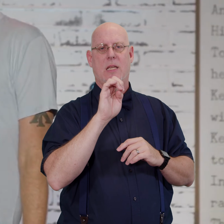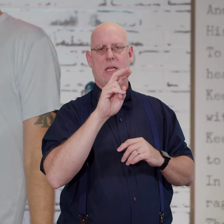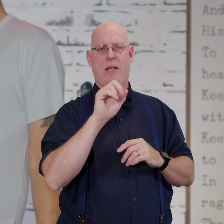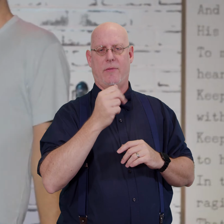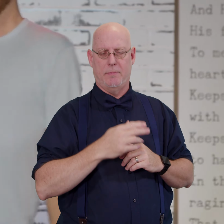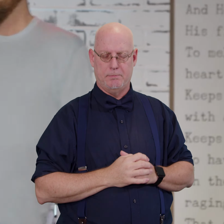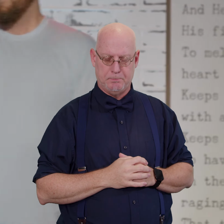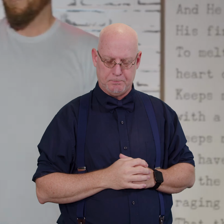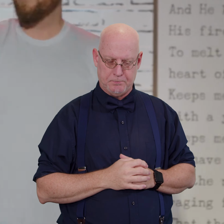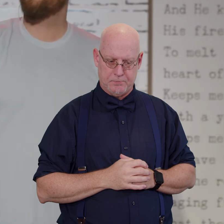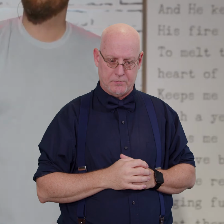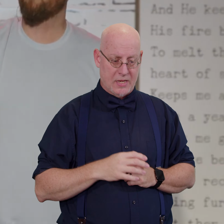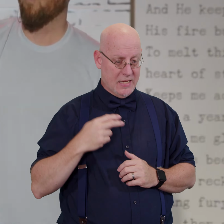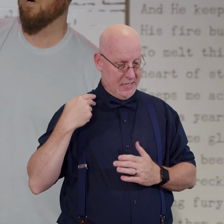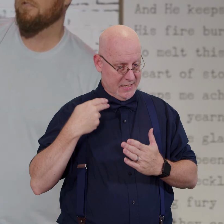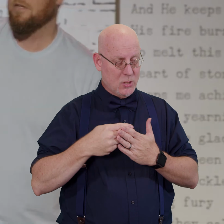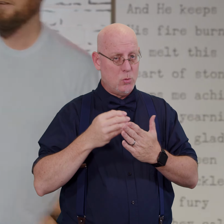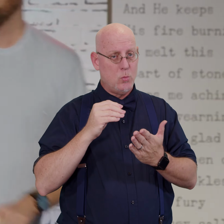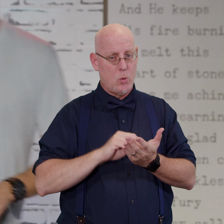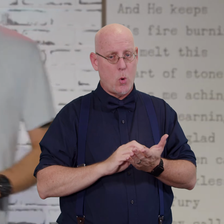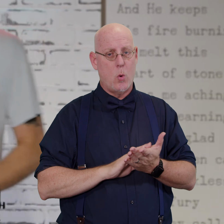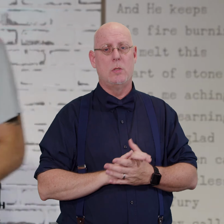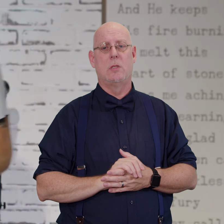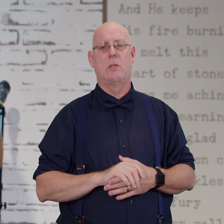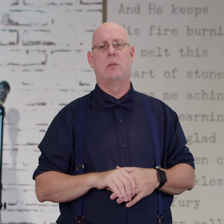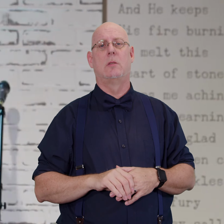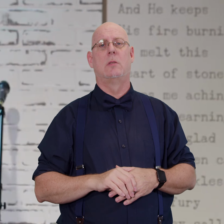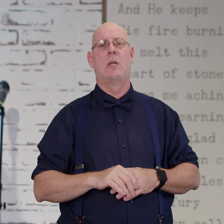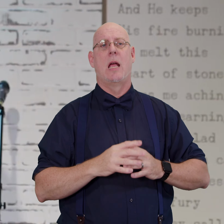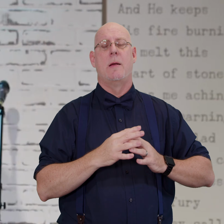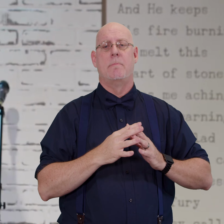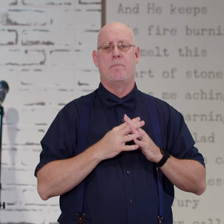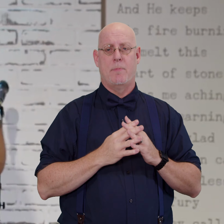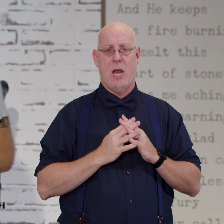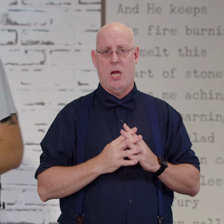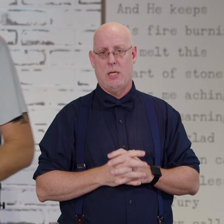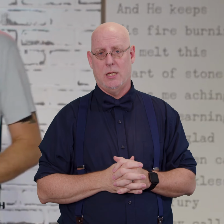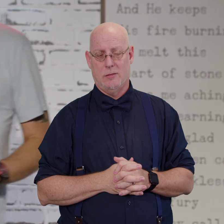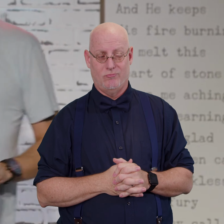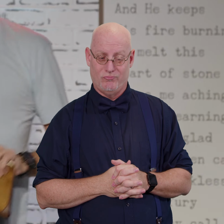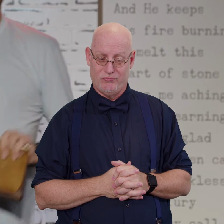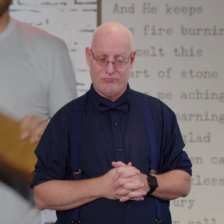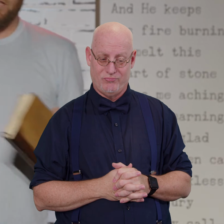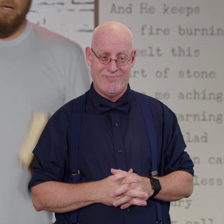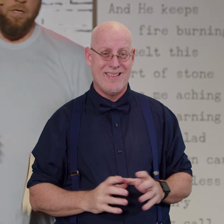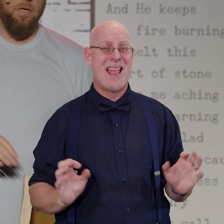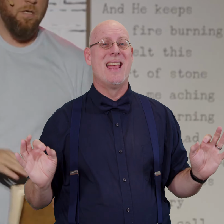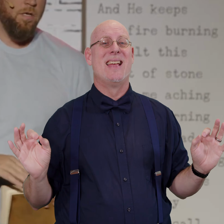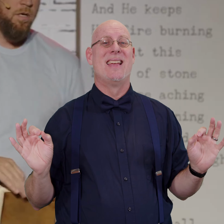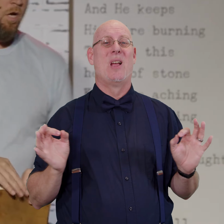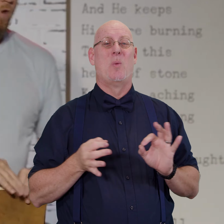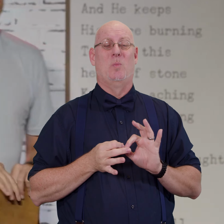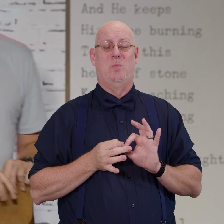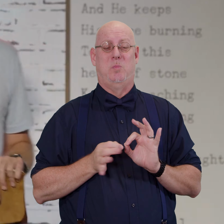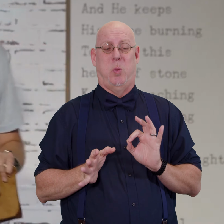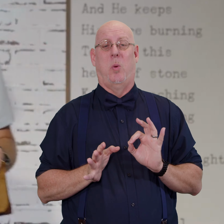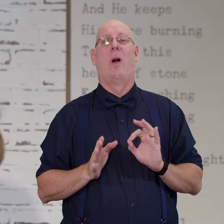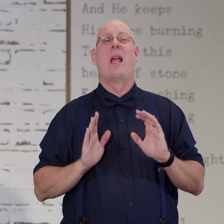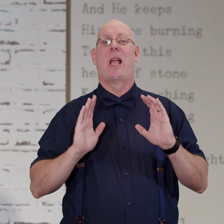Nineveh. And history records that America has nothing